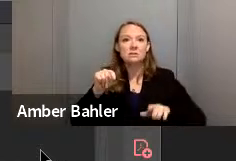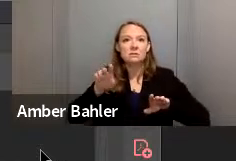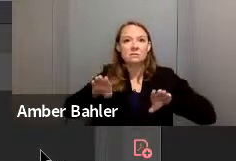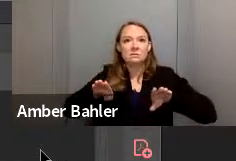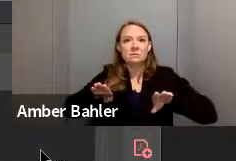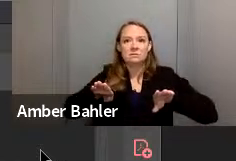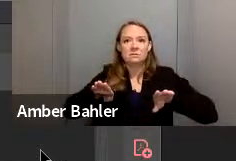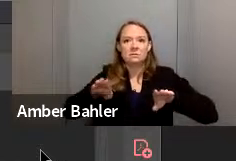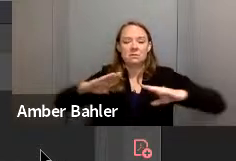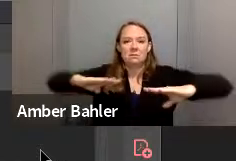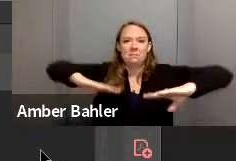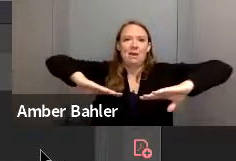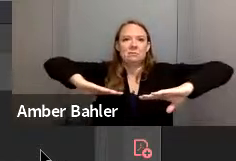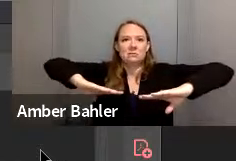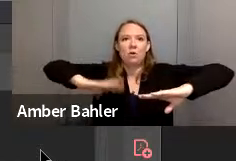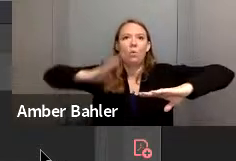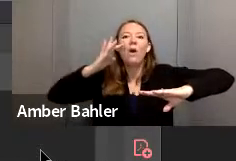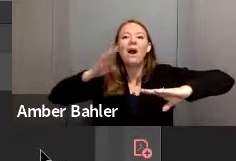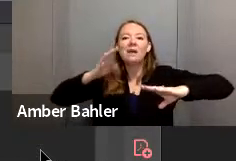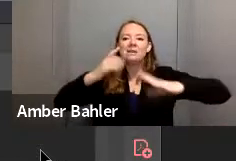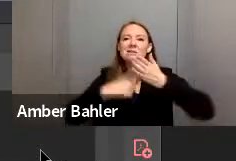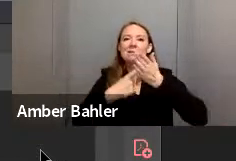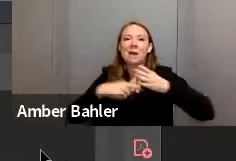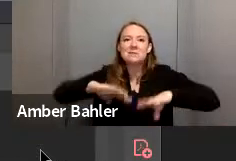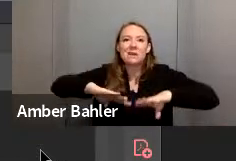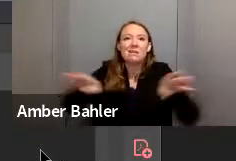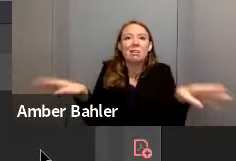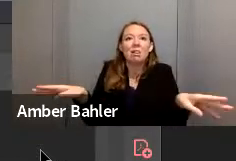and people don't always see them.